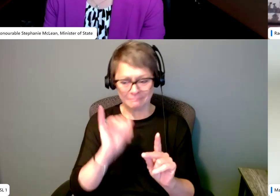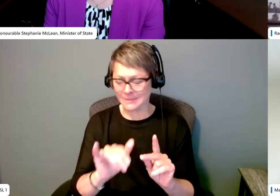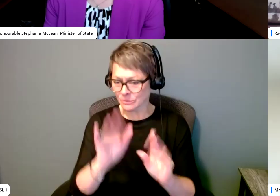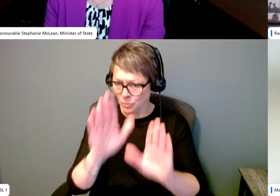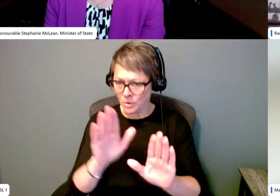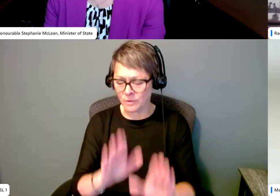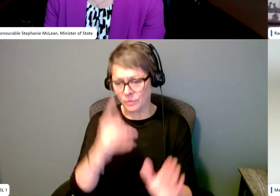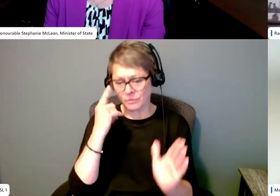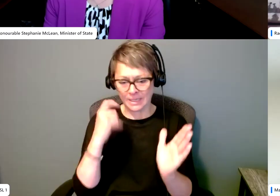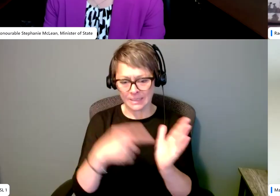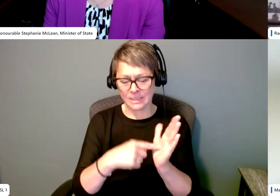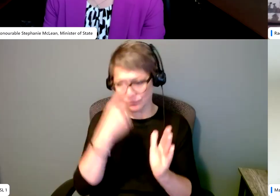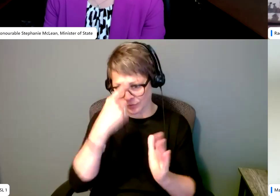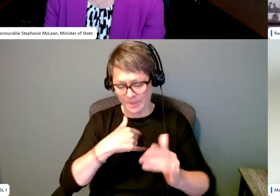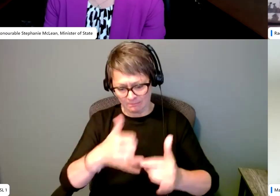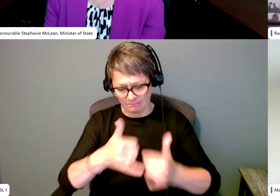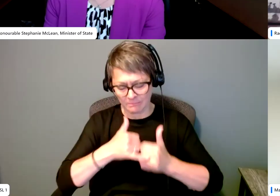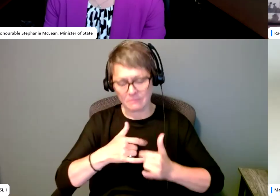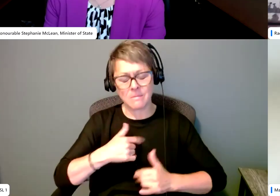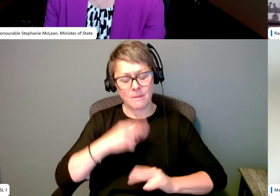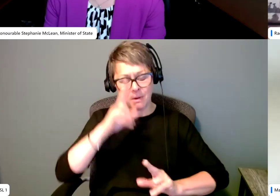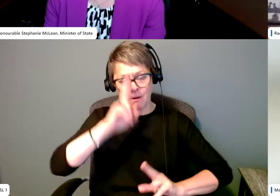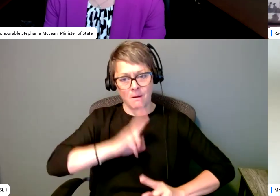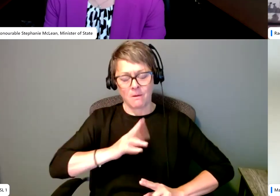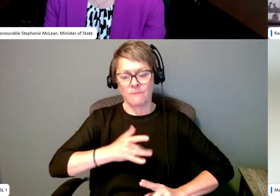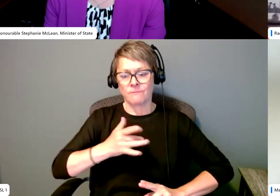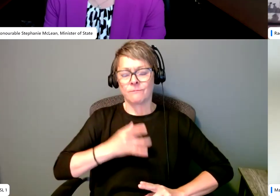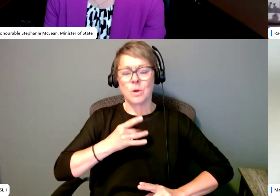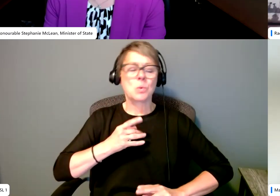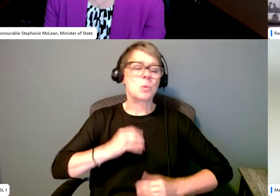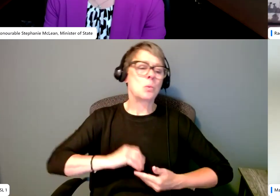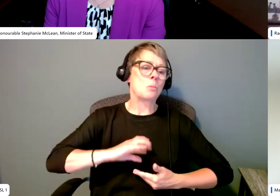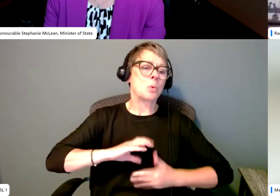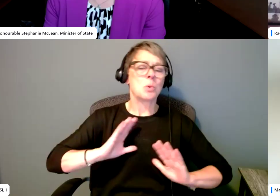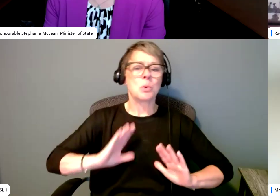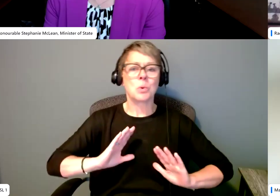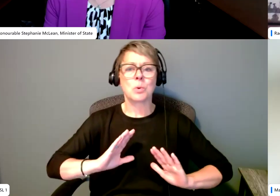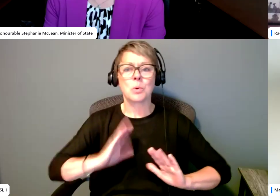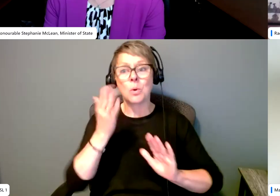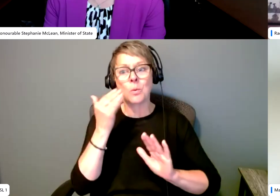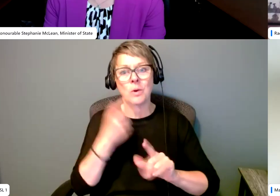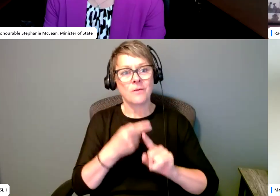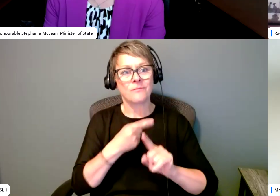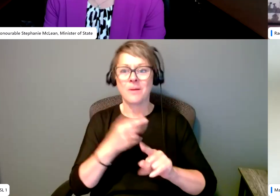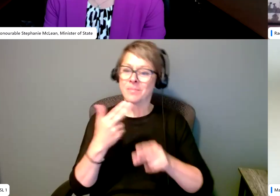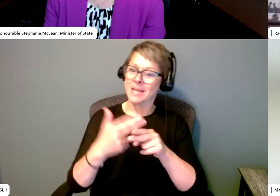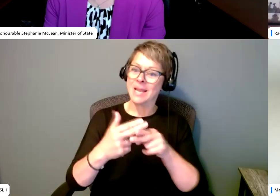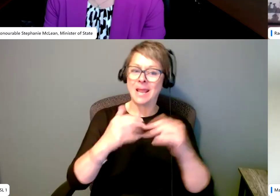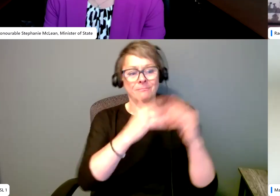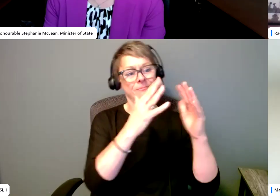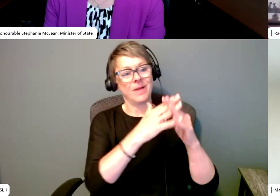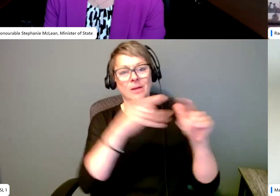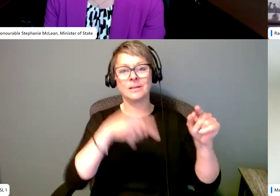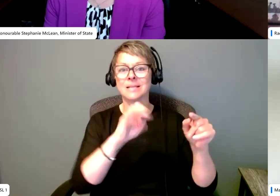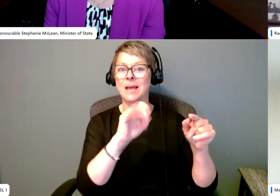recognition. I'm deeply honored to receive this award bearing the name of our founder, whose vision,